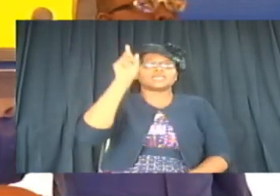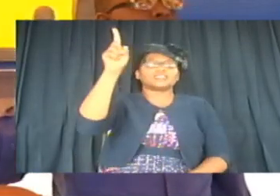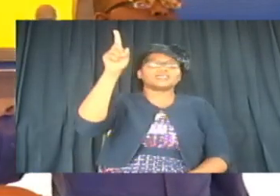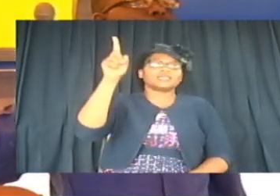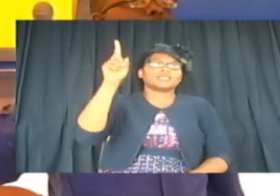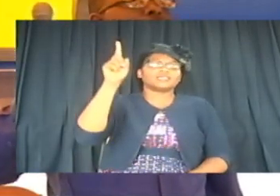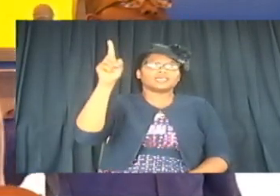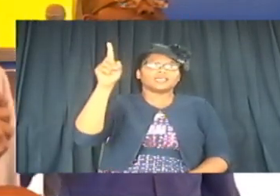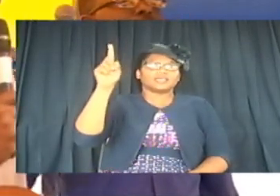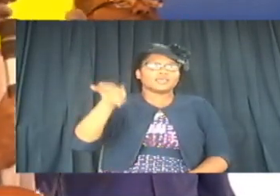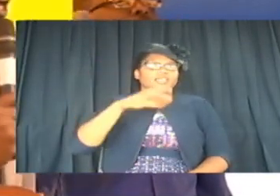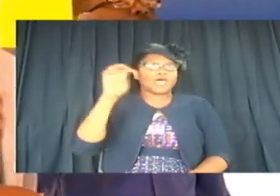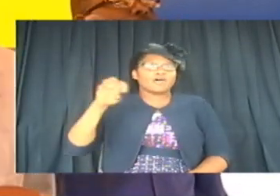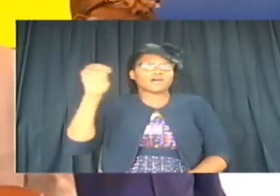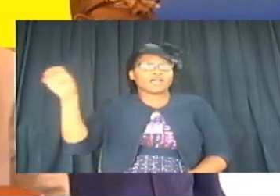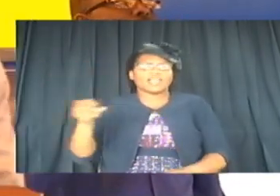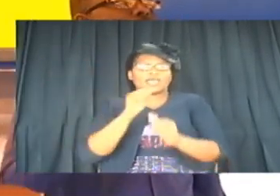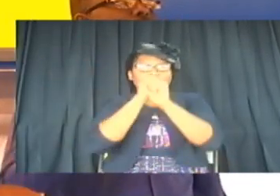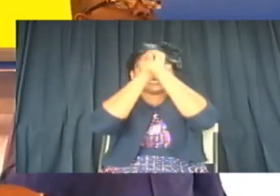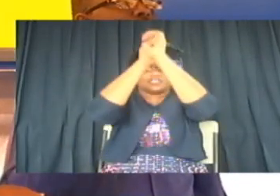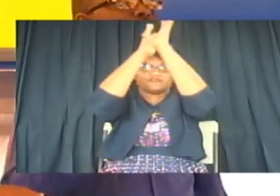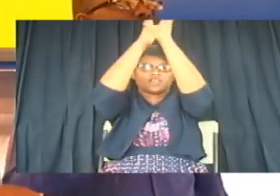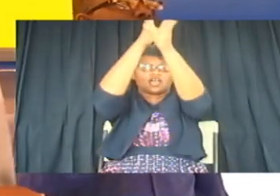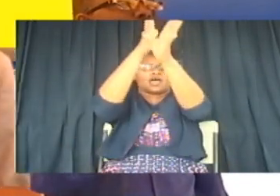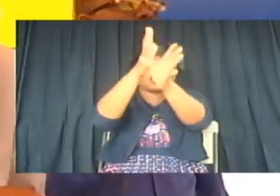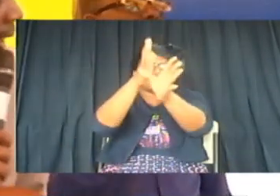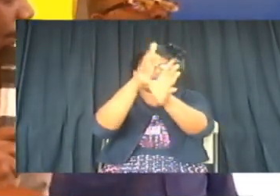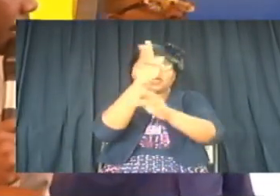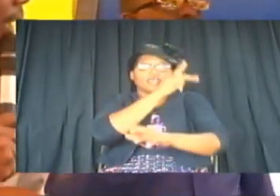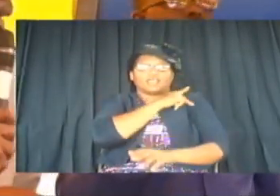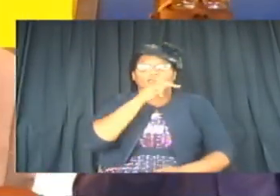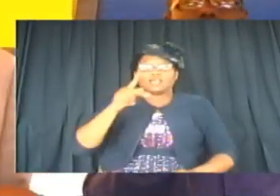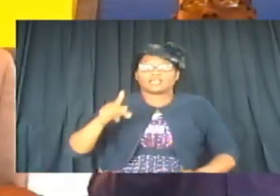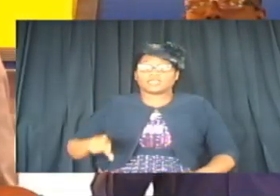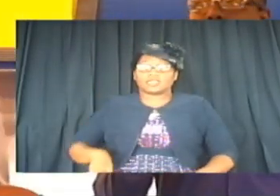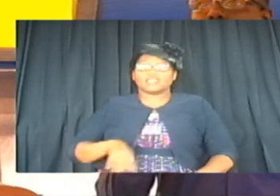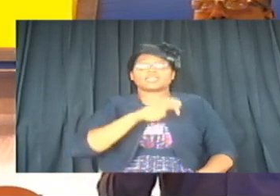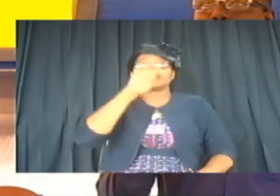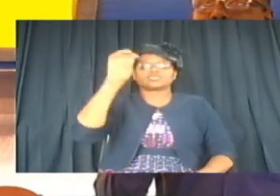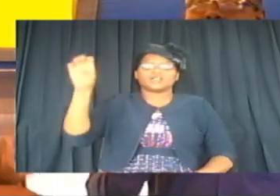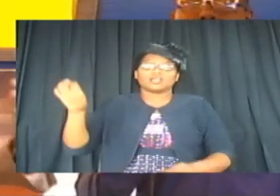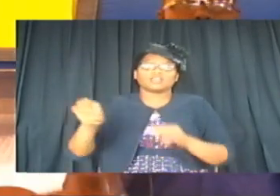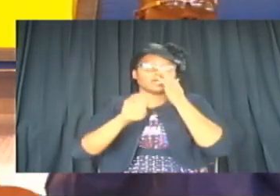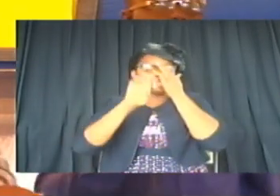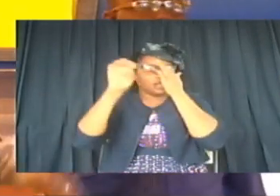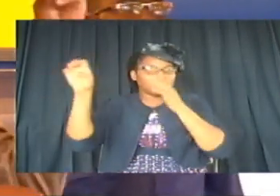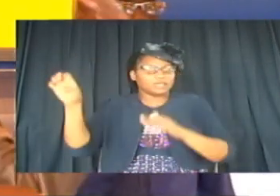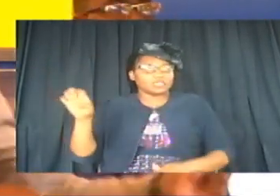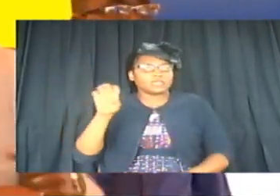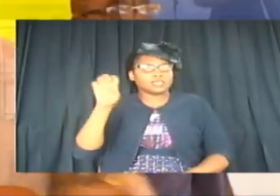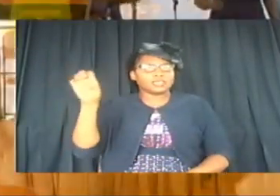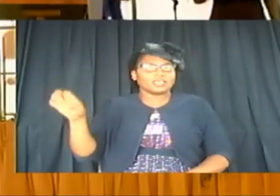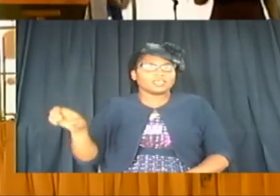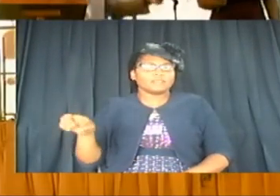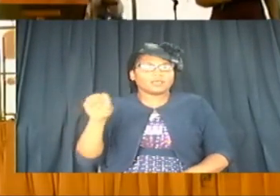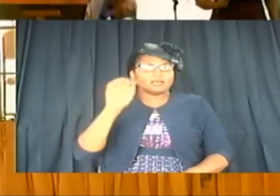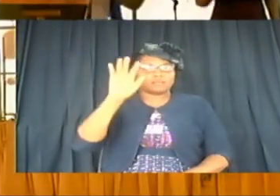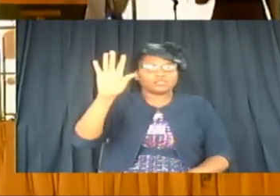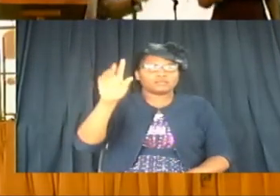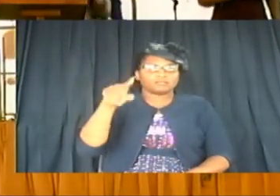he. The everlasting Father. The King eternally.